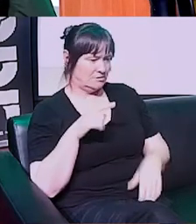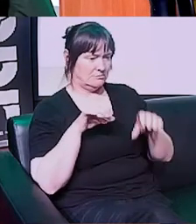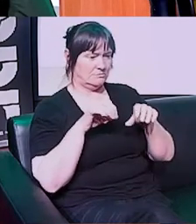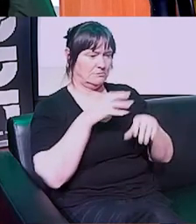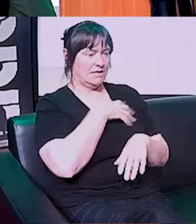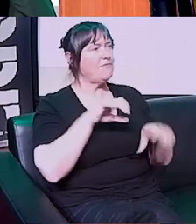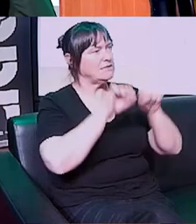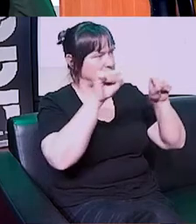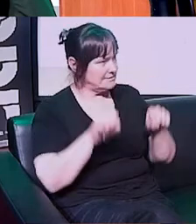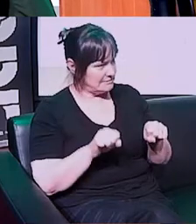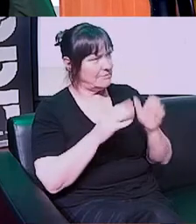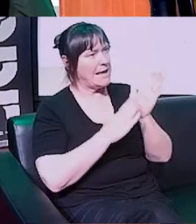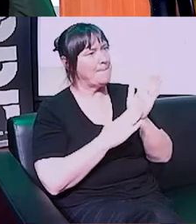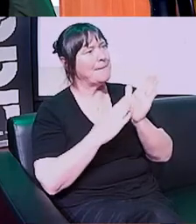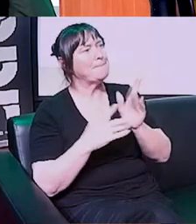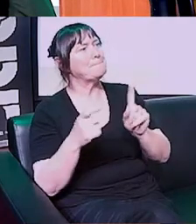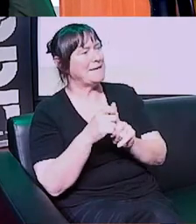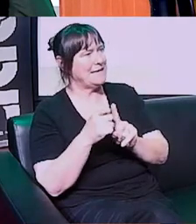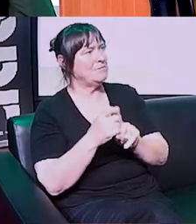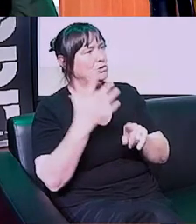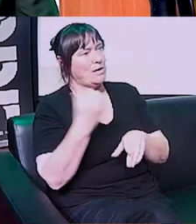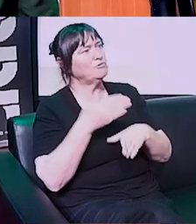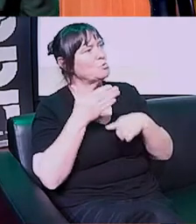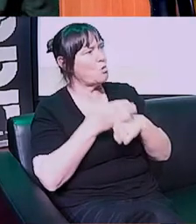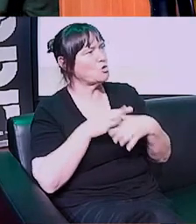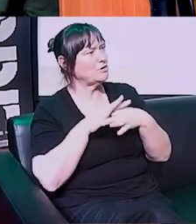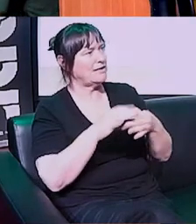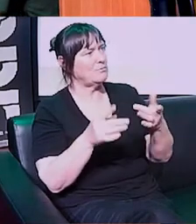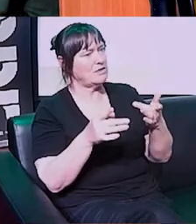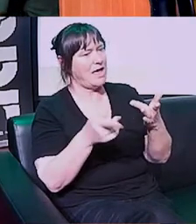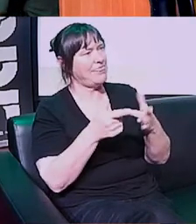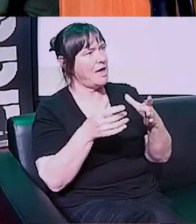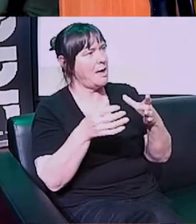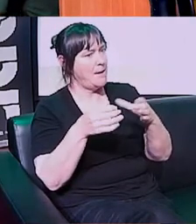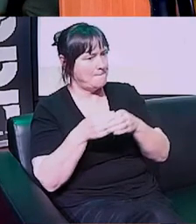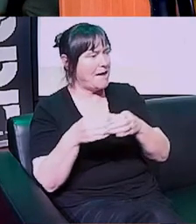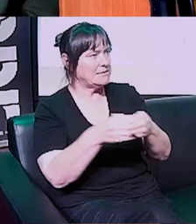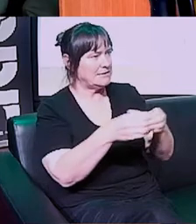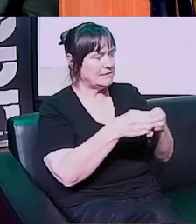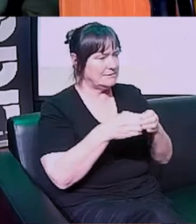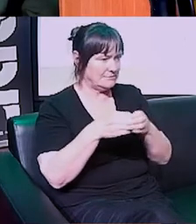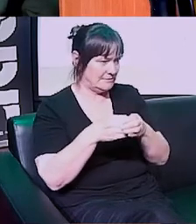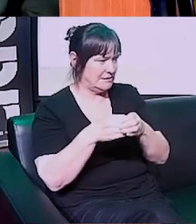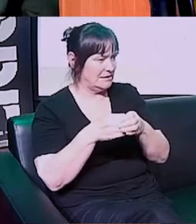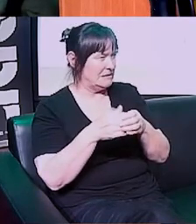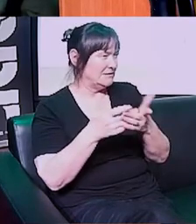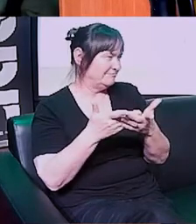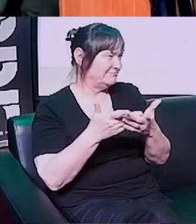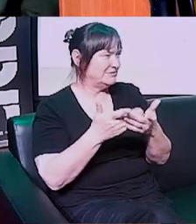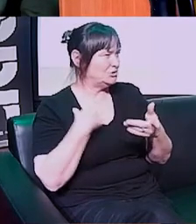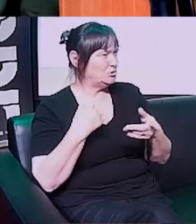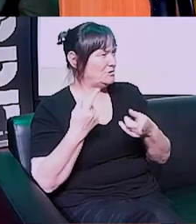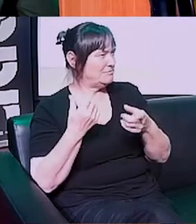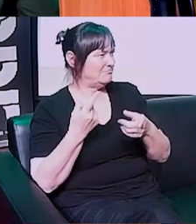to compromise? You sort of over-promise and under-deliver. Yeah, well, my theory of change is that you've got to try to be active in all the different